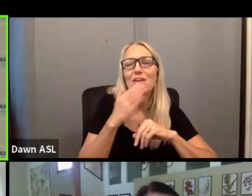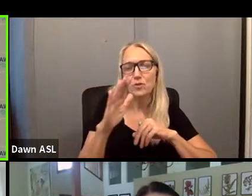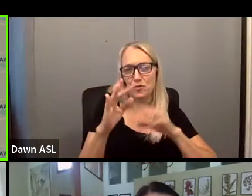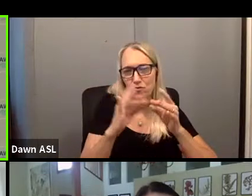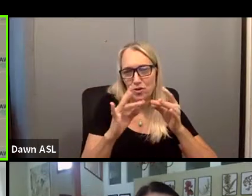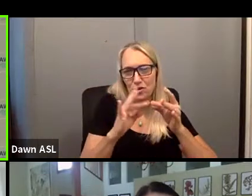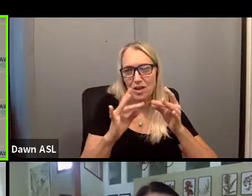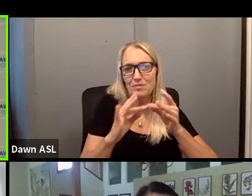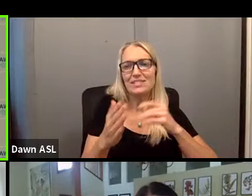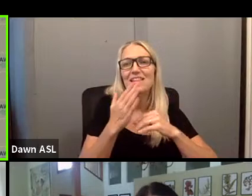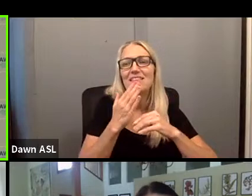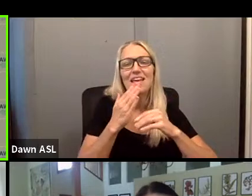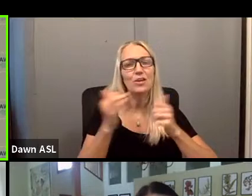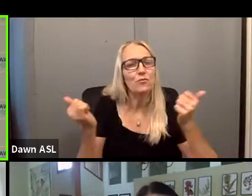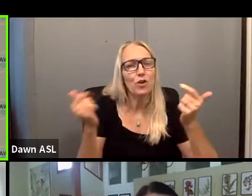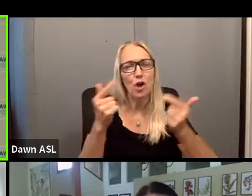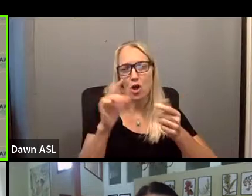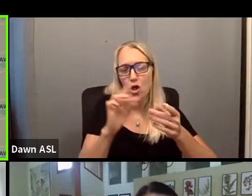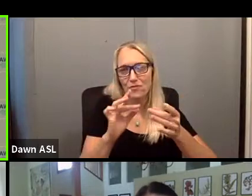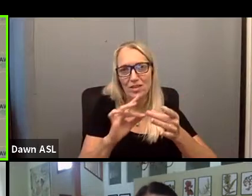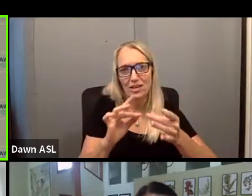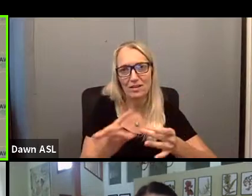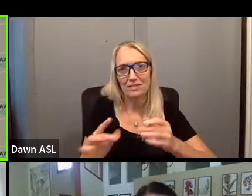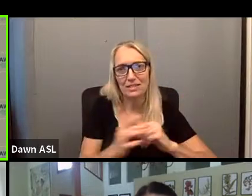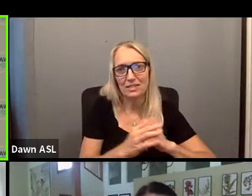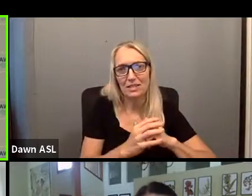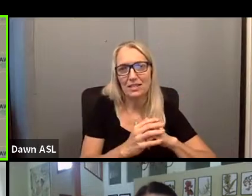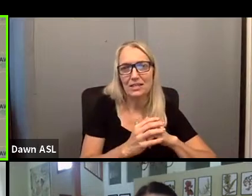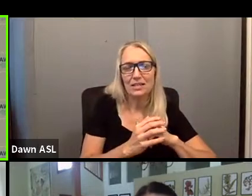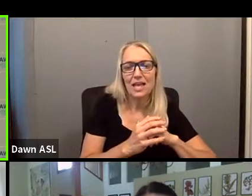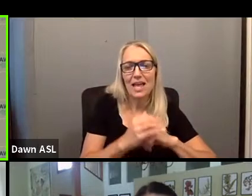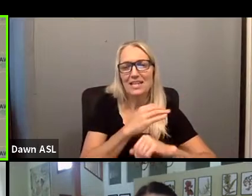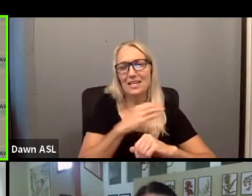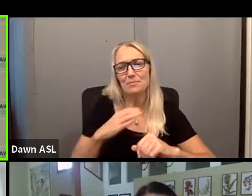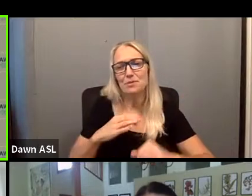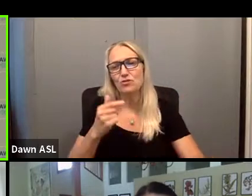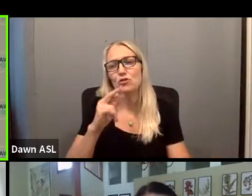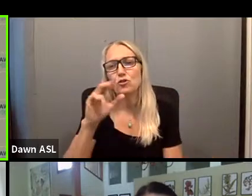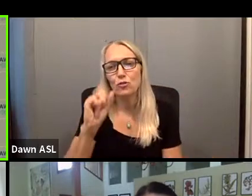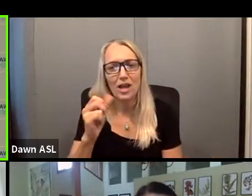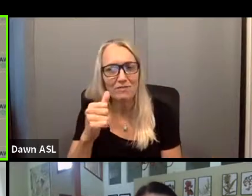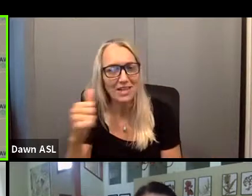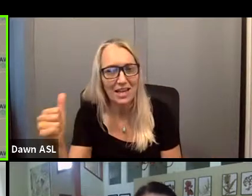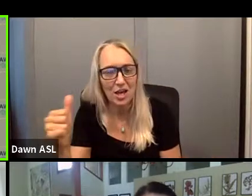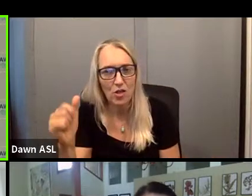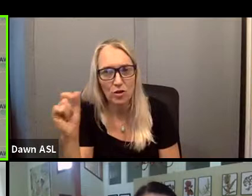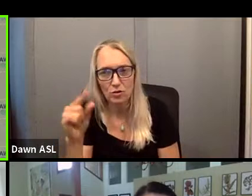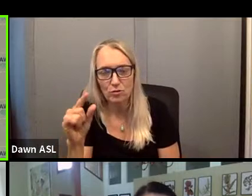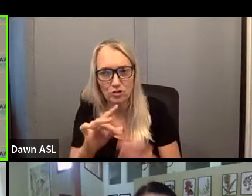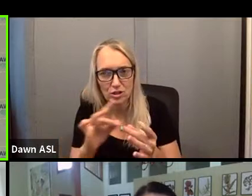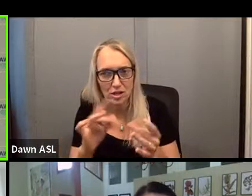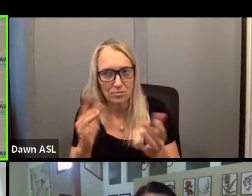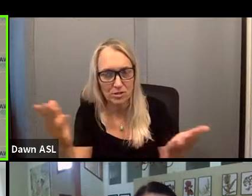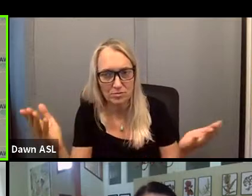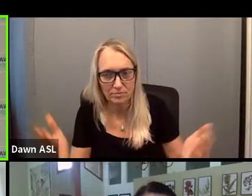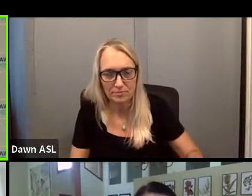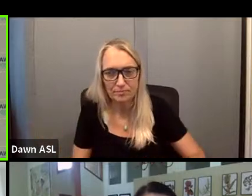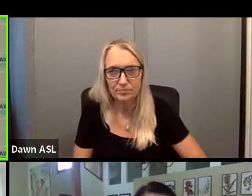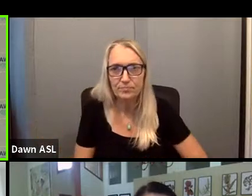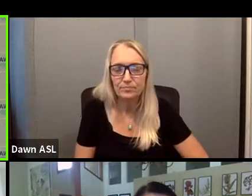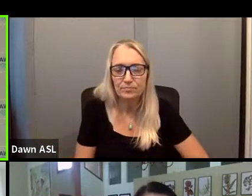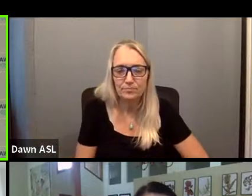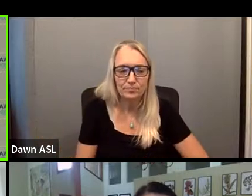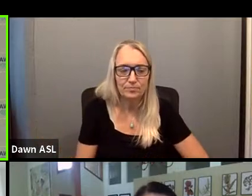And thanks for all of your comments. And so, Commissioner Graves, are there additional questions or comments you have for folks on this panel?